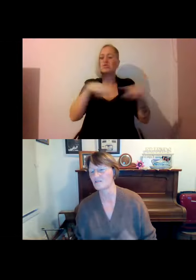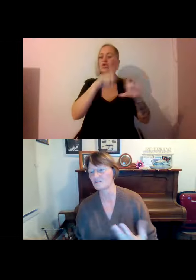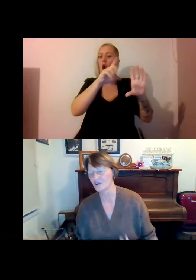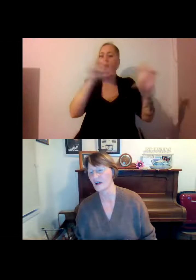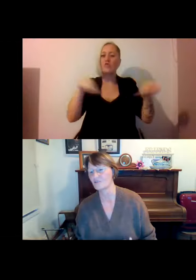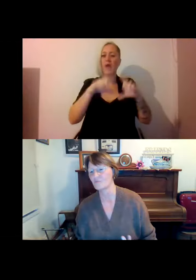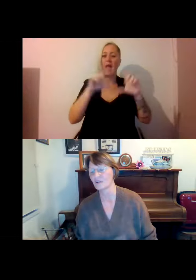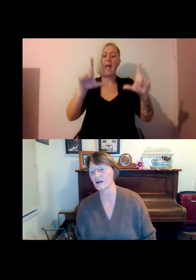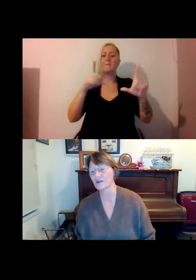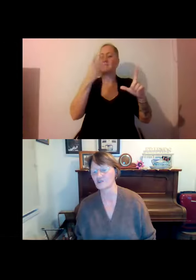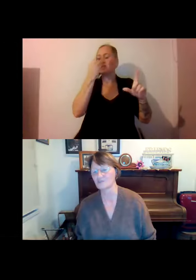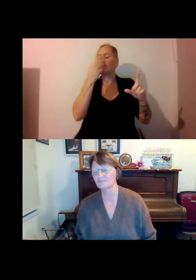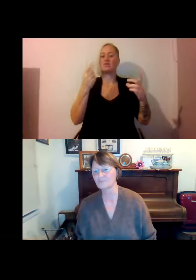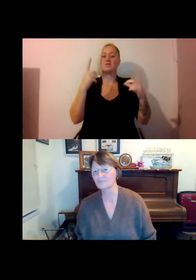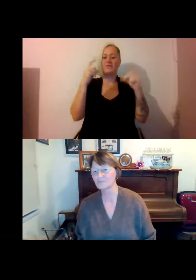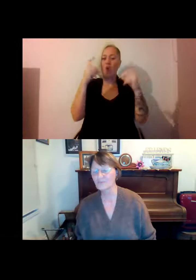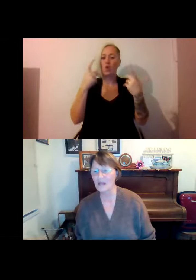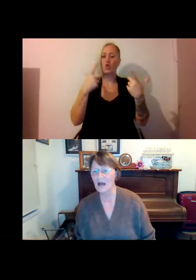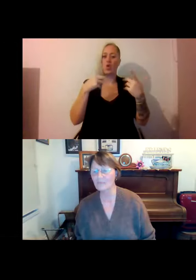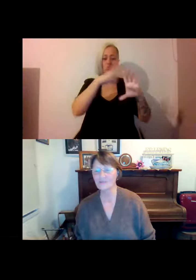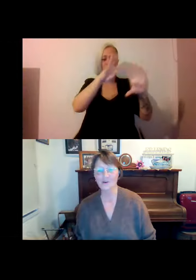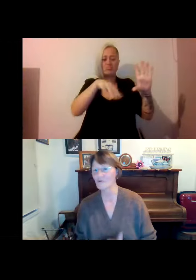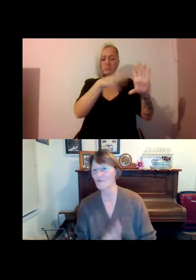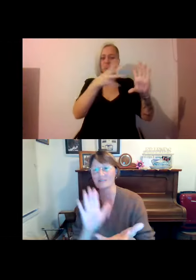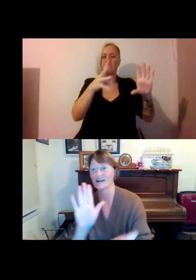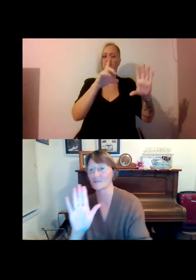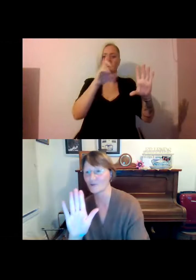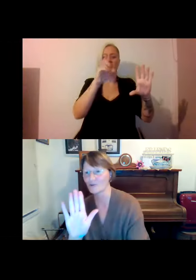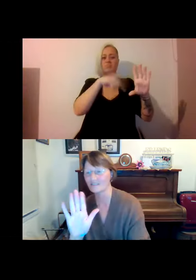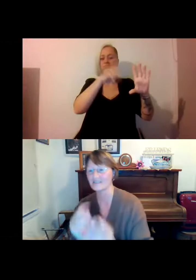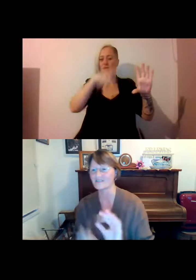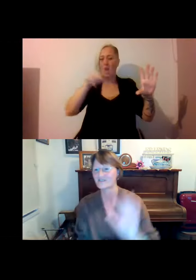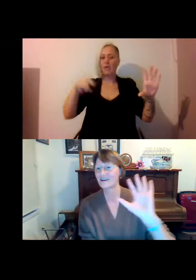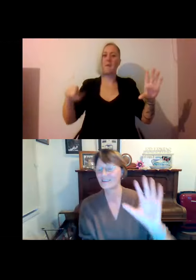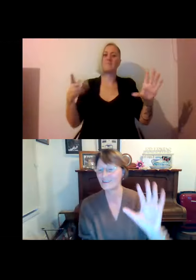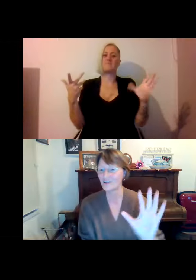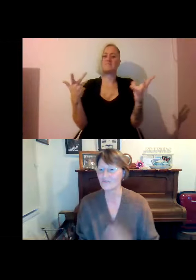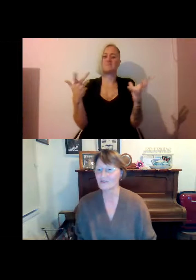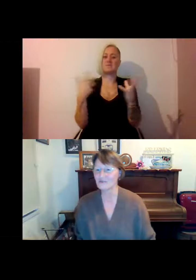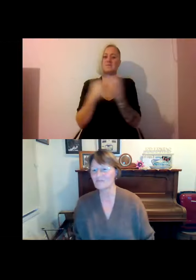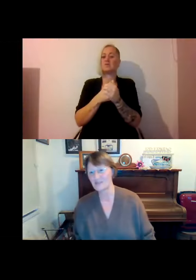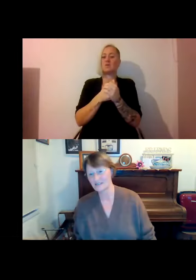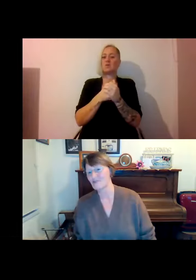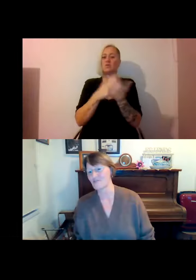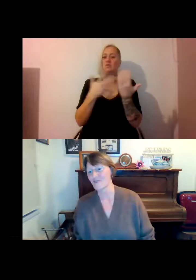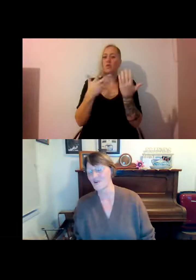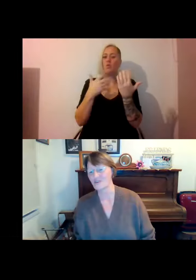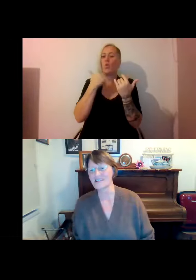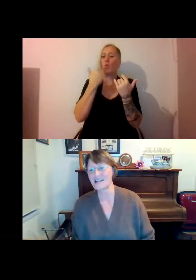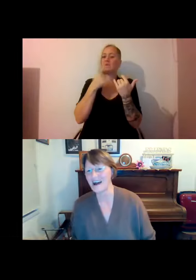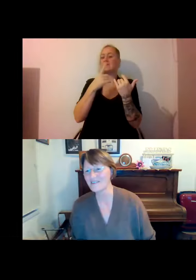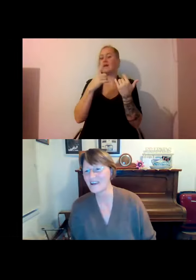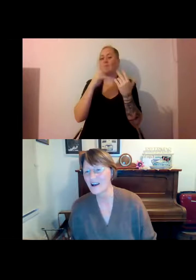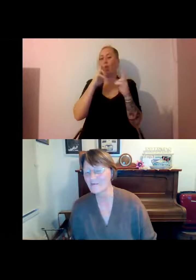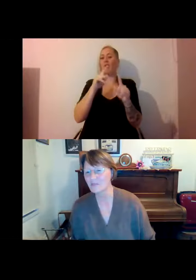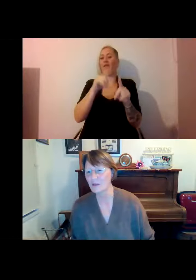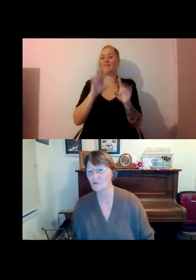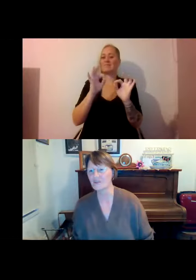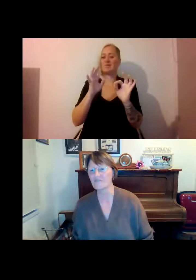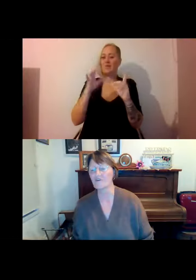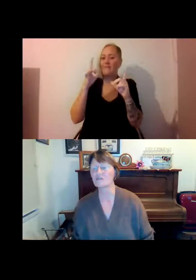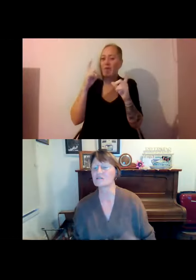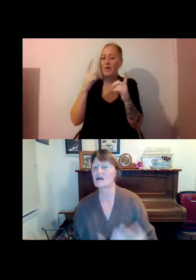add to our communication. And so we're always saying, you know, look at this, you know, especially photos now with